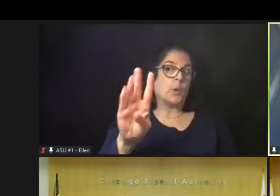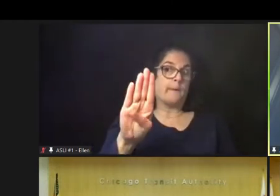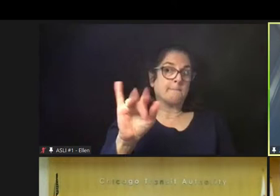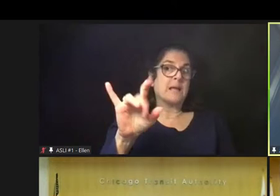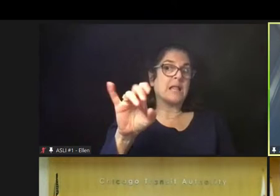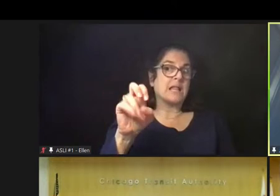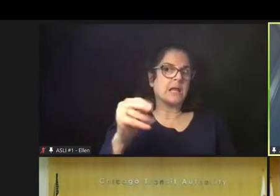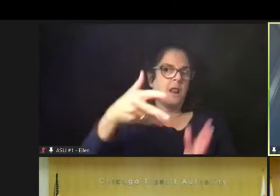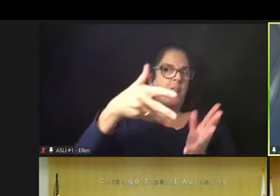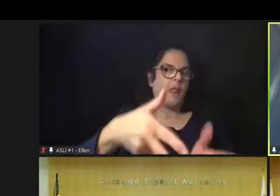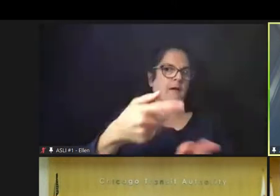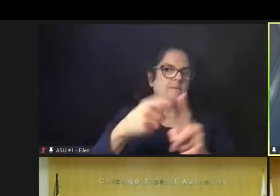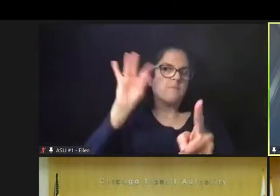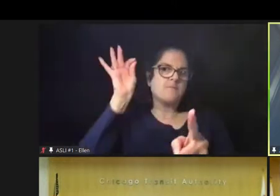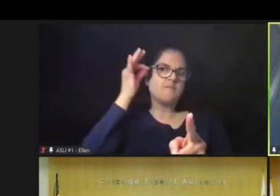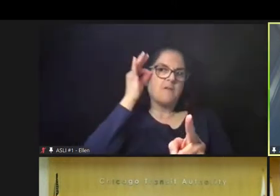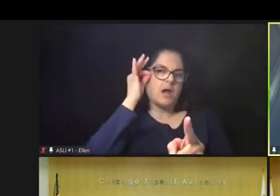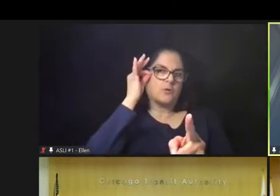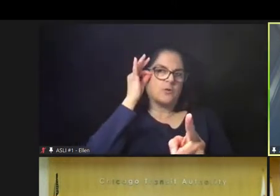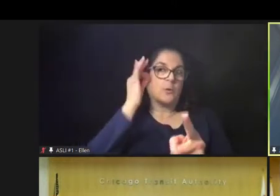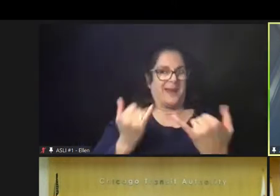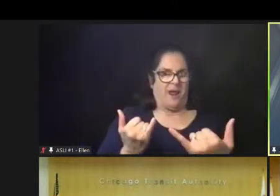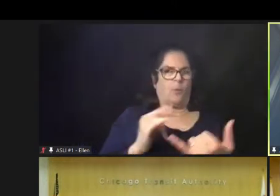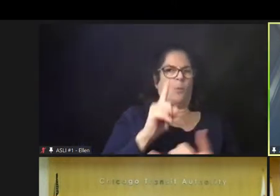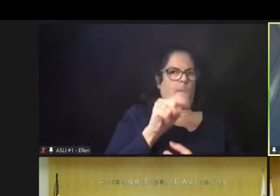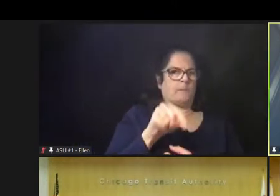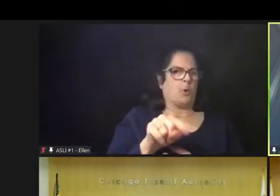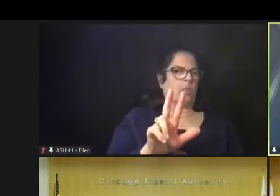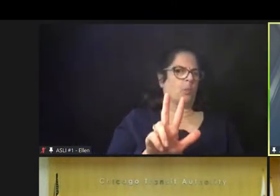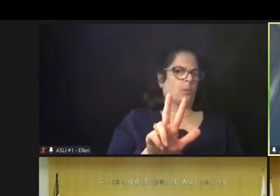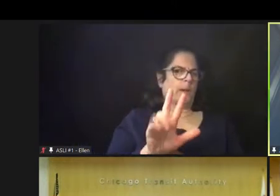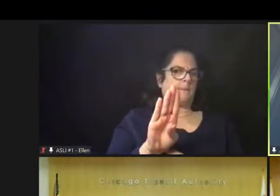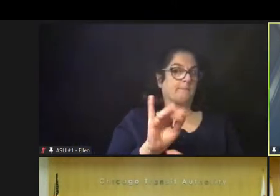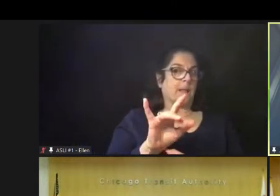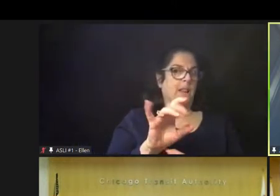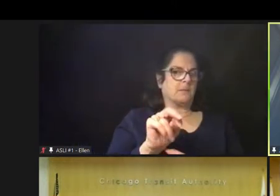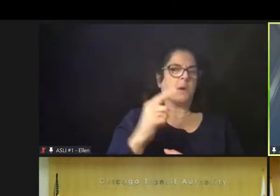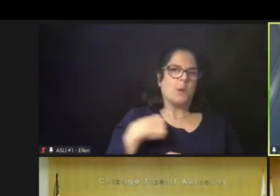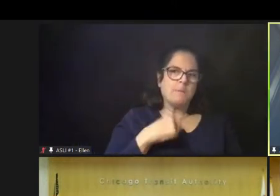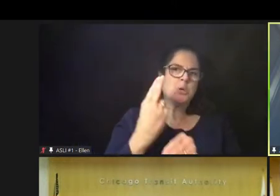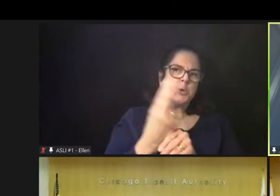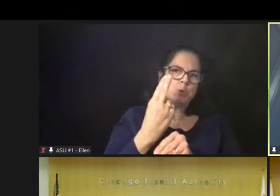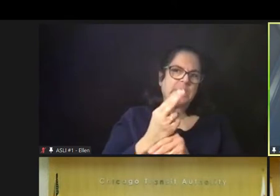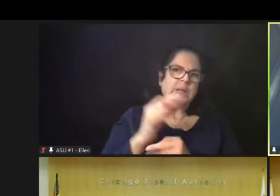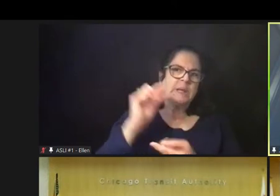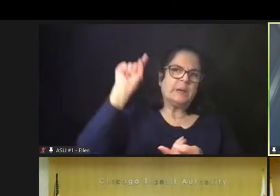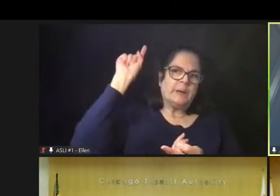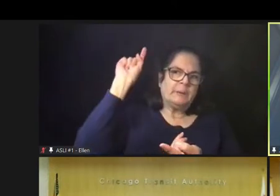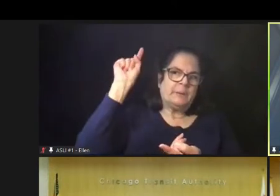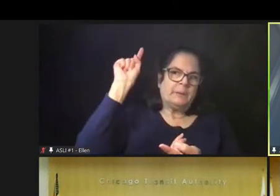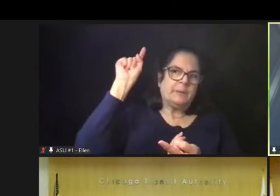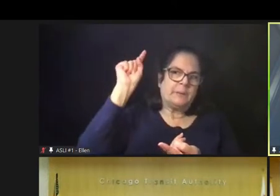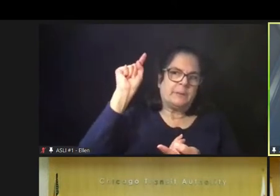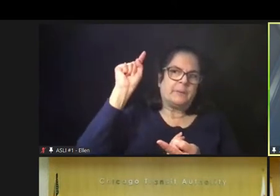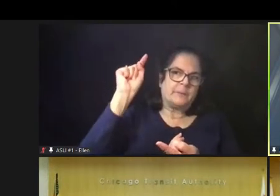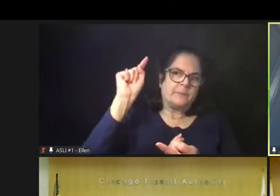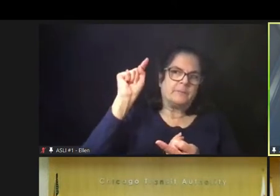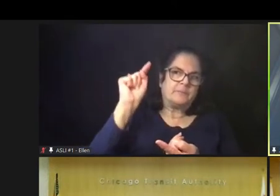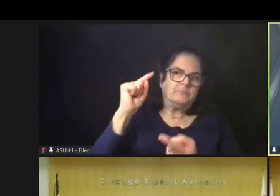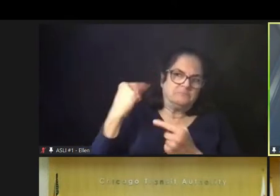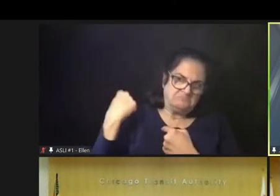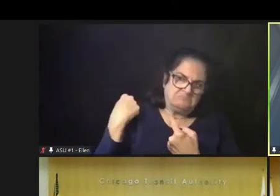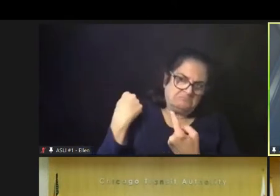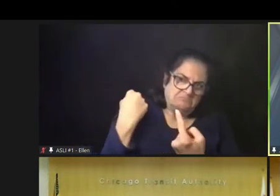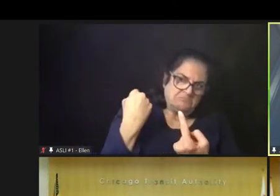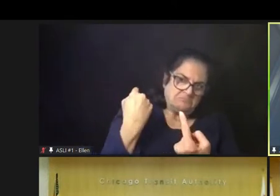funding. Currently, we have $1.3, but based on the draws through the remaining portion of the year, and